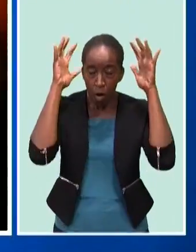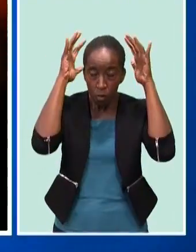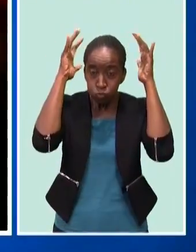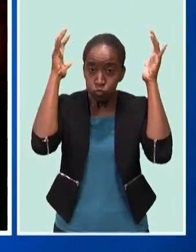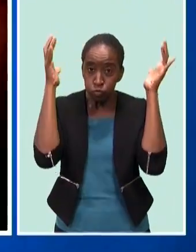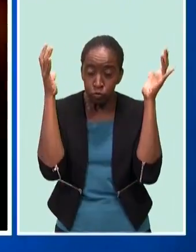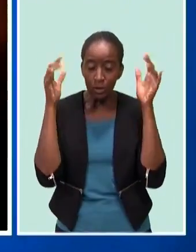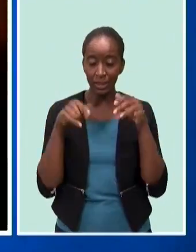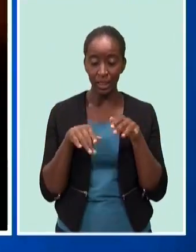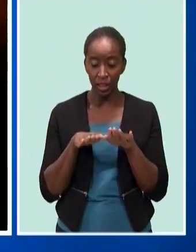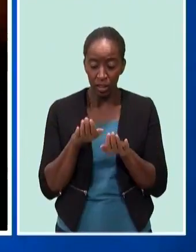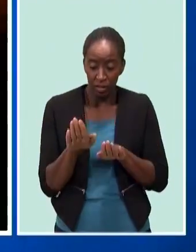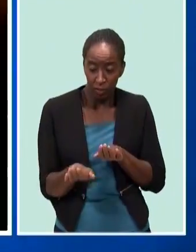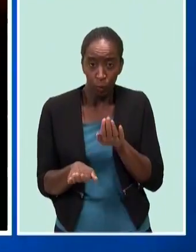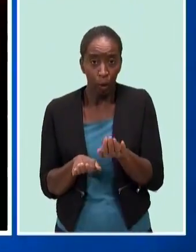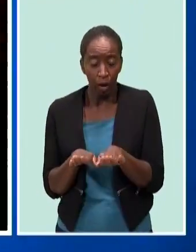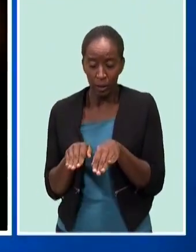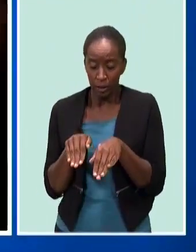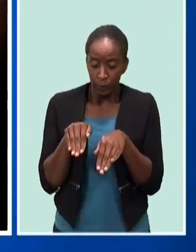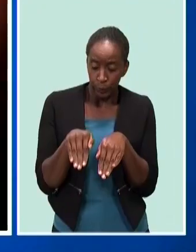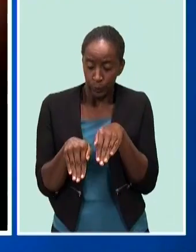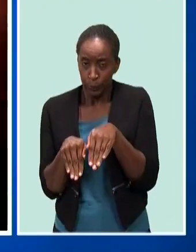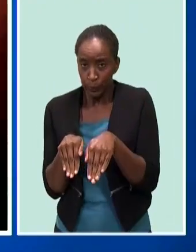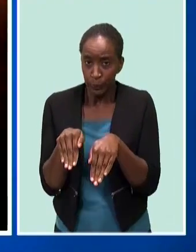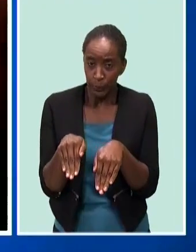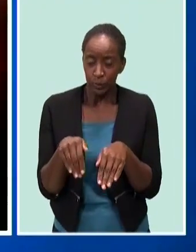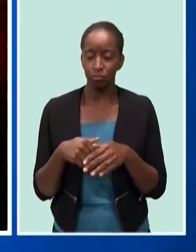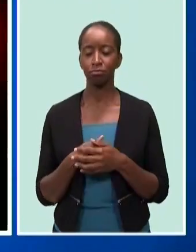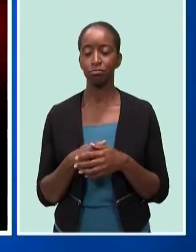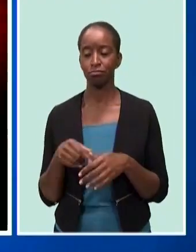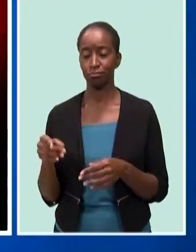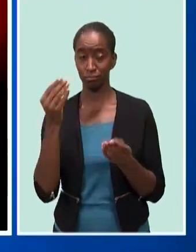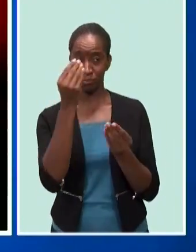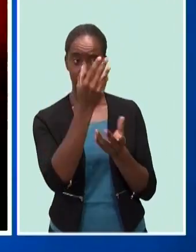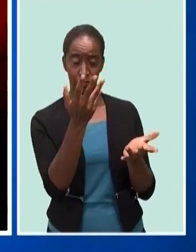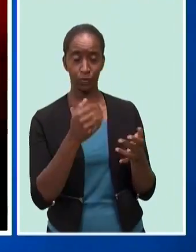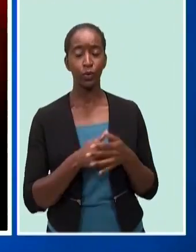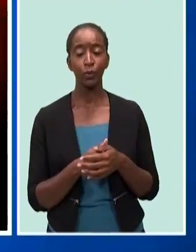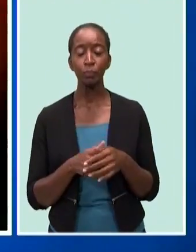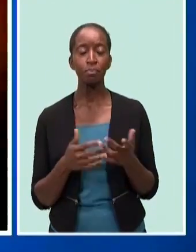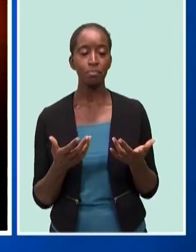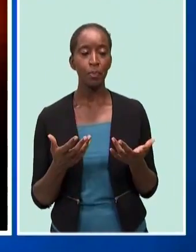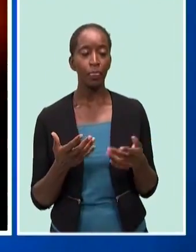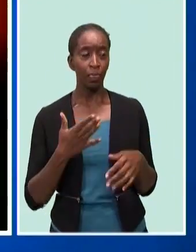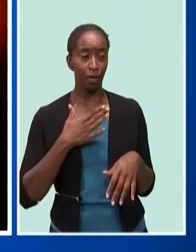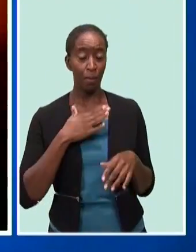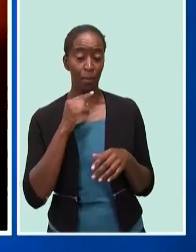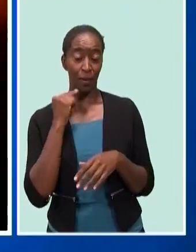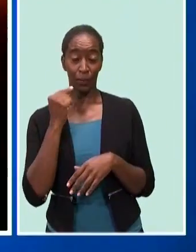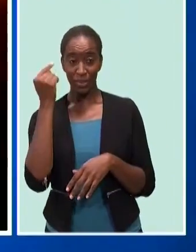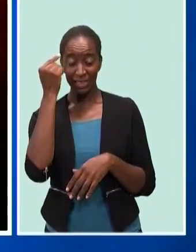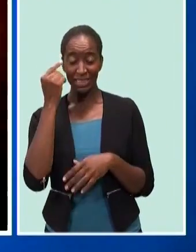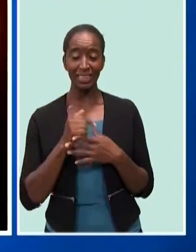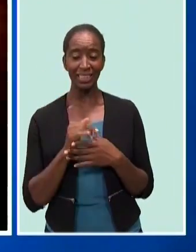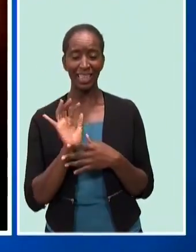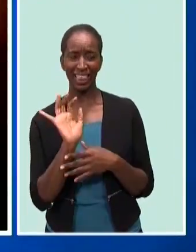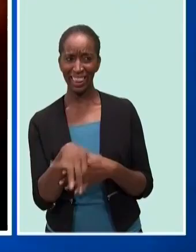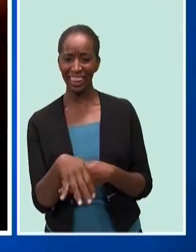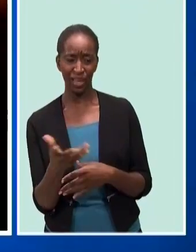is, now we're all set. I don't think I have to answer that question, but the press keeps, what do you think of McCain? What do you